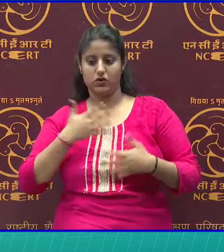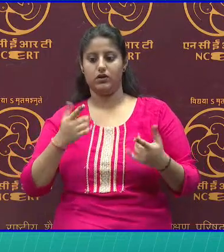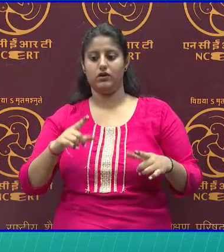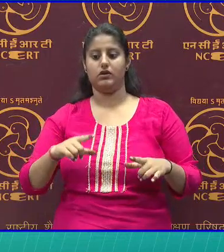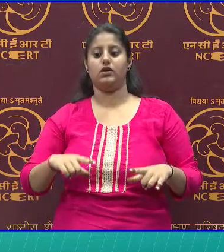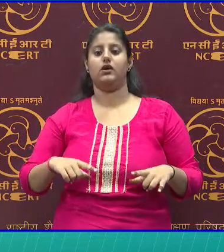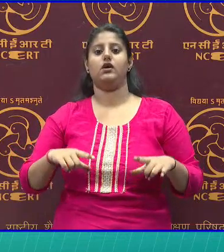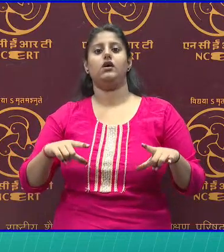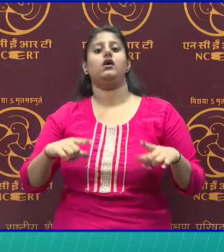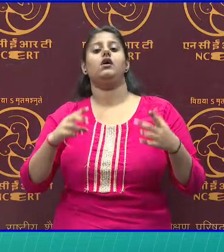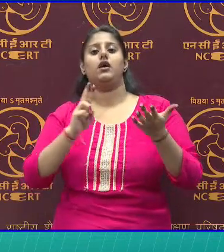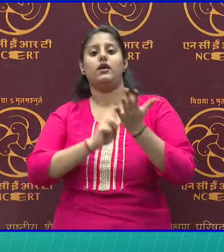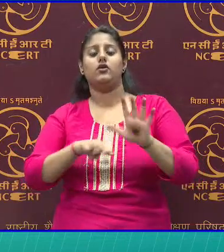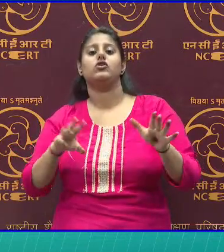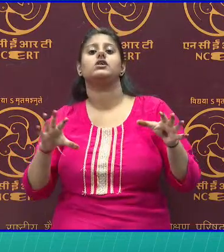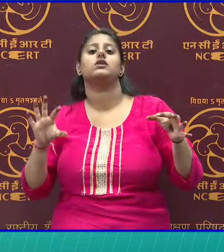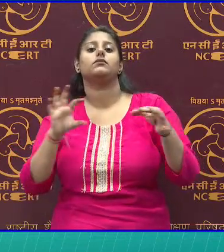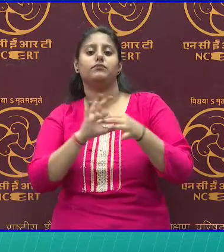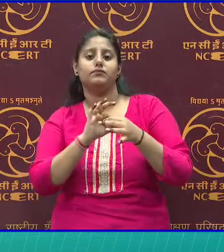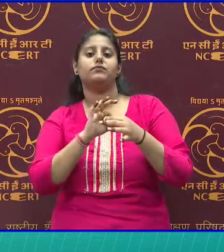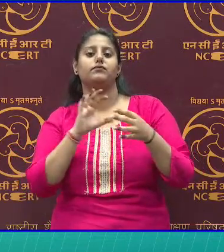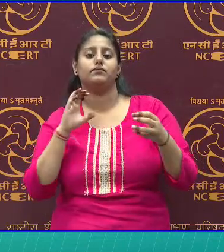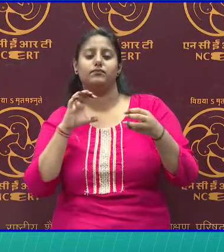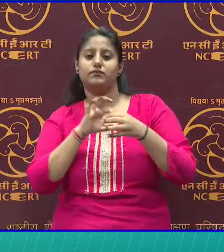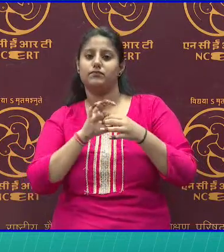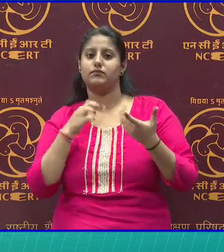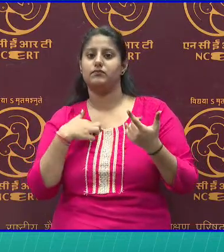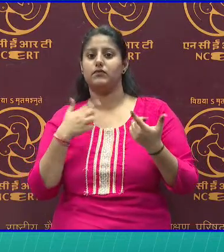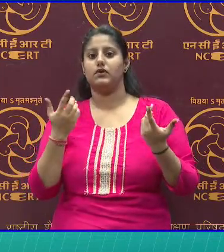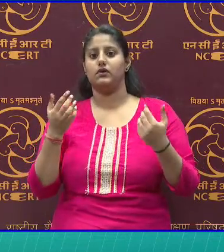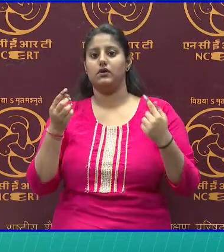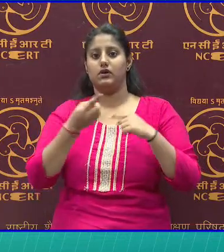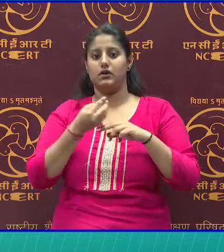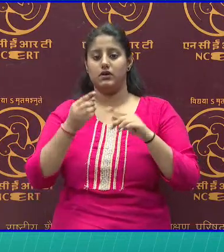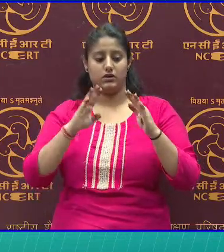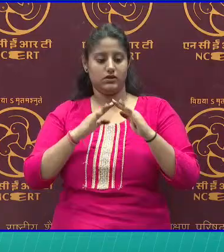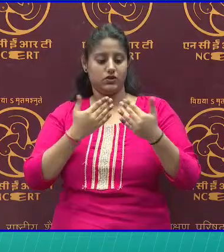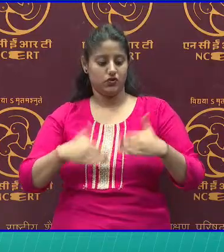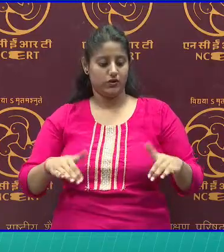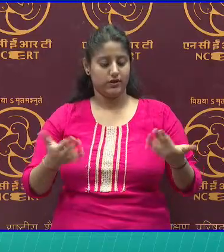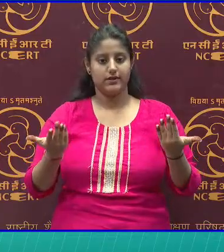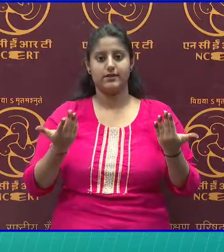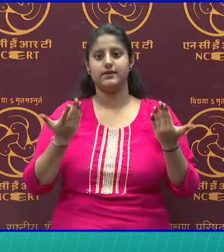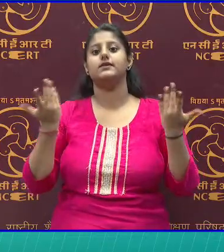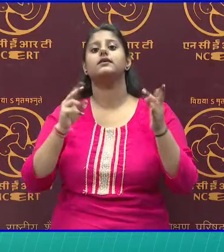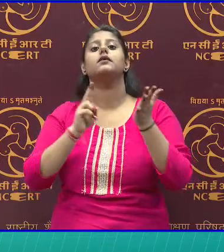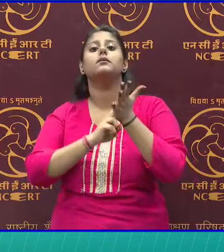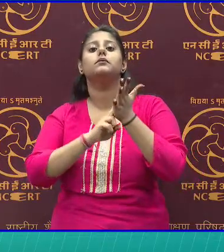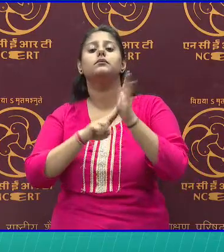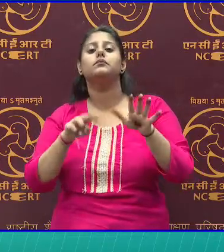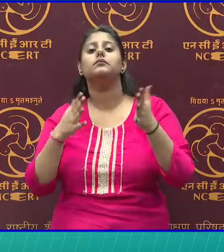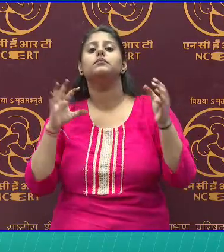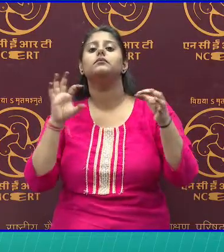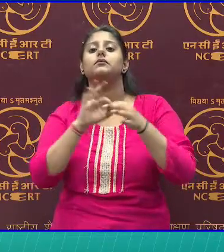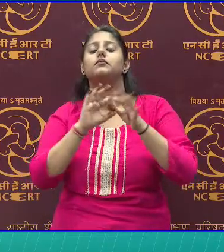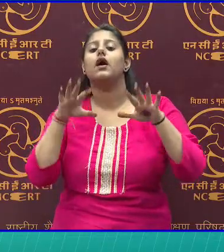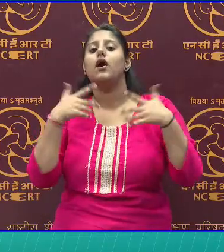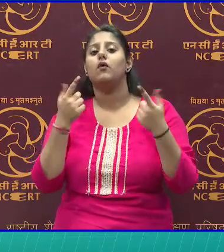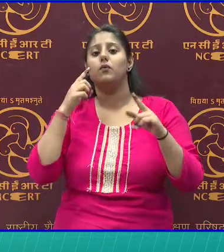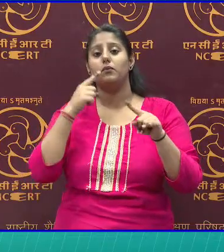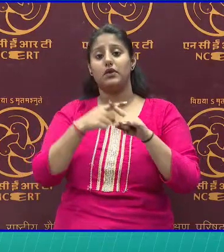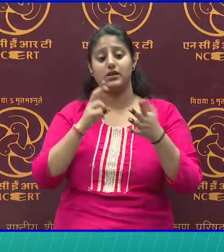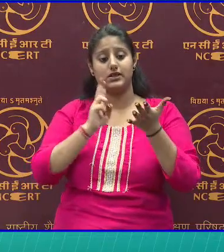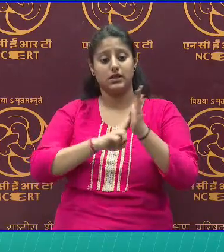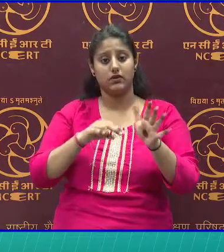is very close to nature, and the life around the people's life around the nature, how close they are, and what is the importance